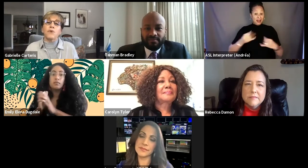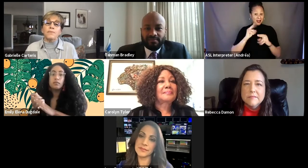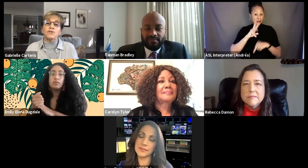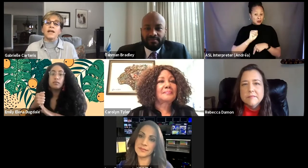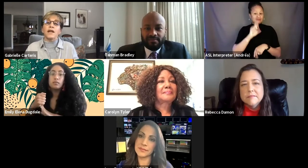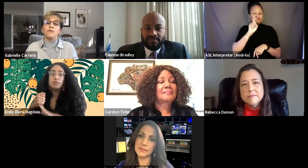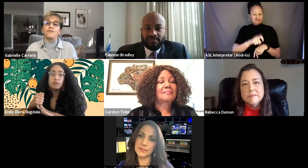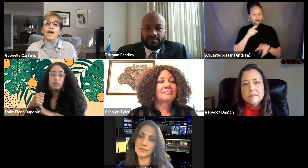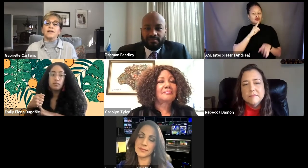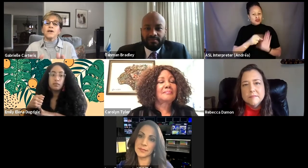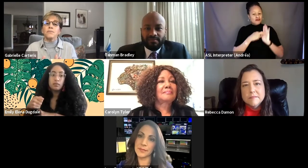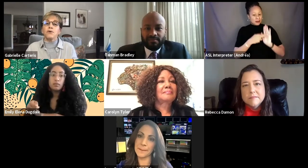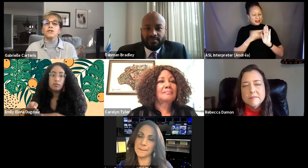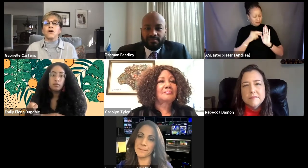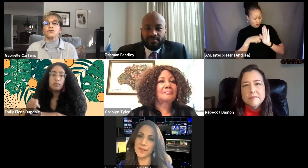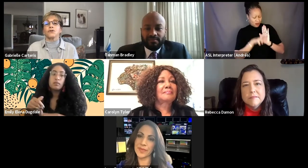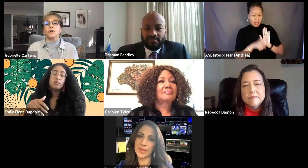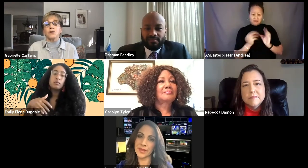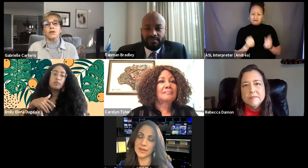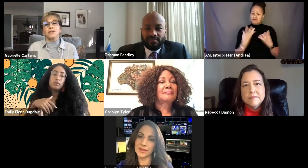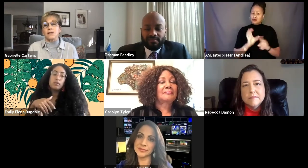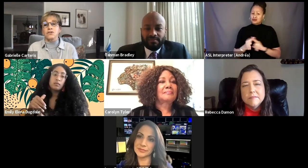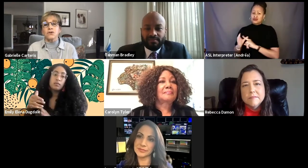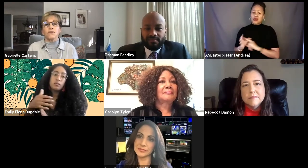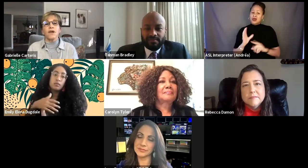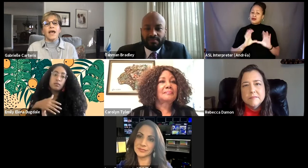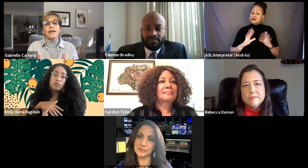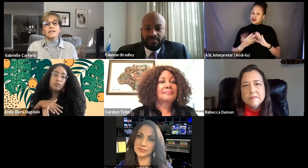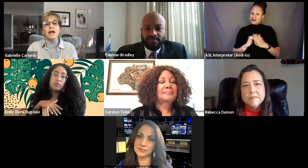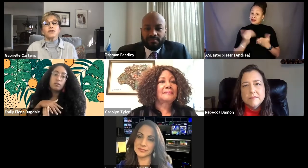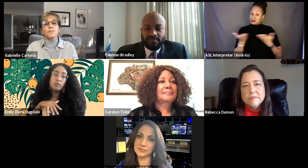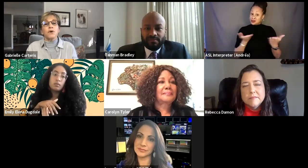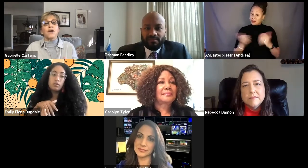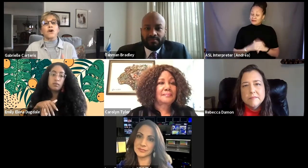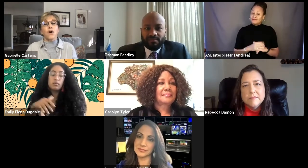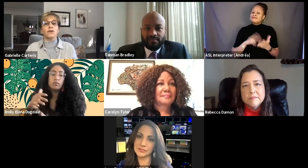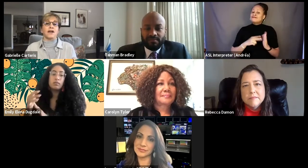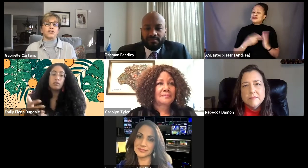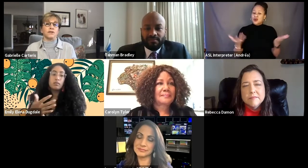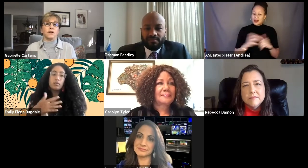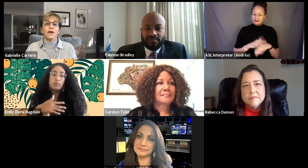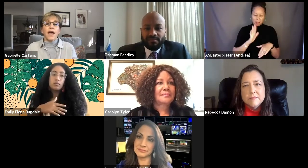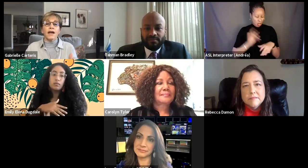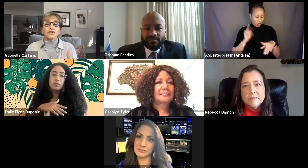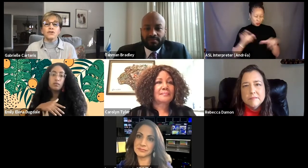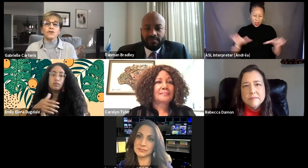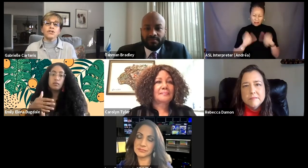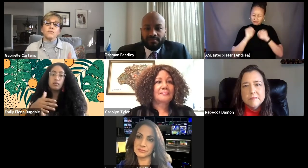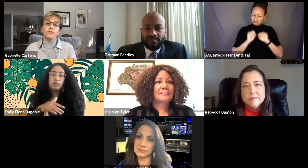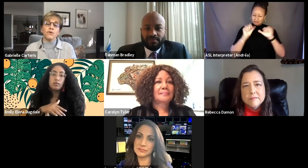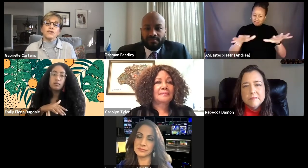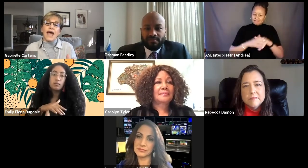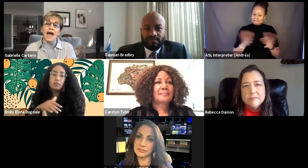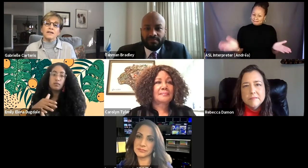truly represent and reflect the multicultural communities that they serve. And as such, we put out a call to action, actually